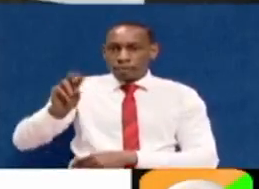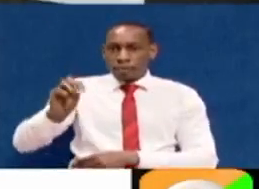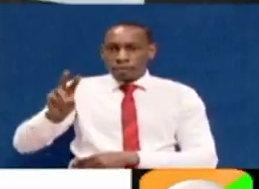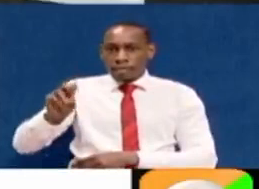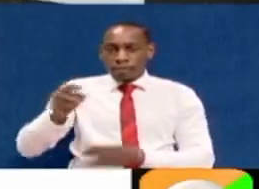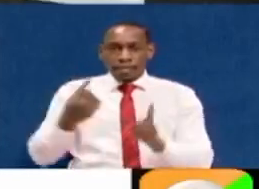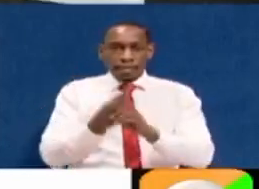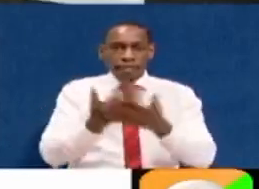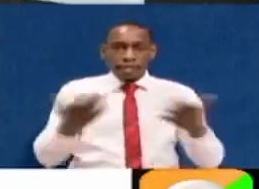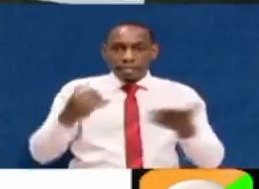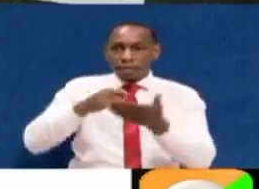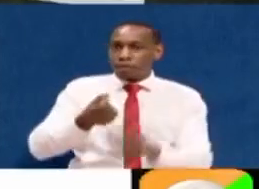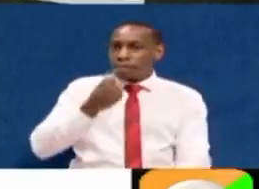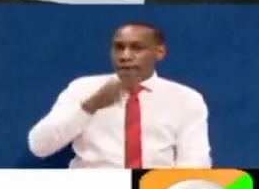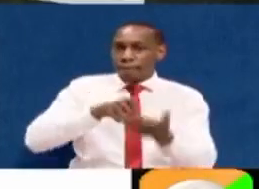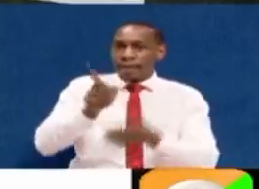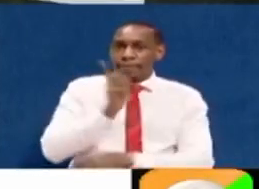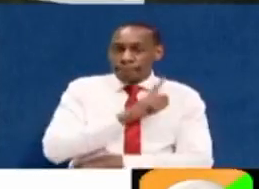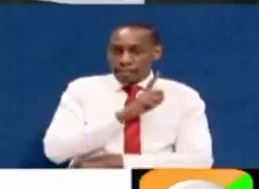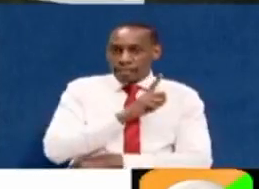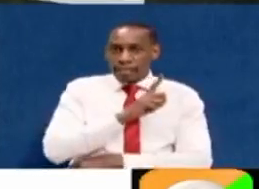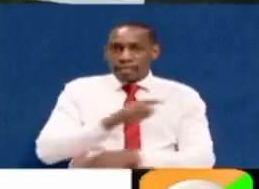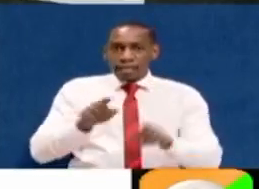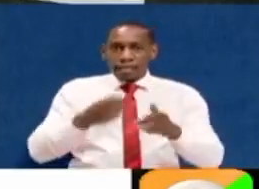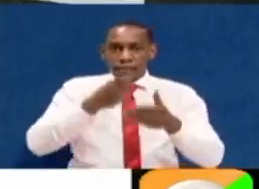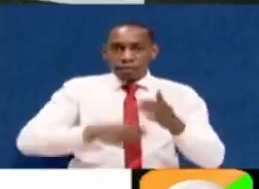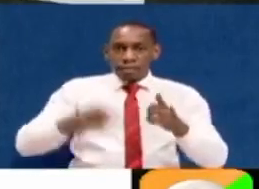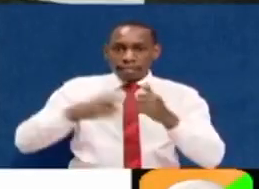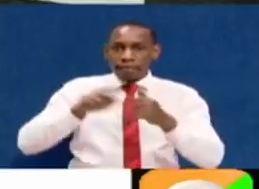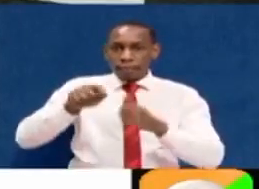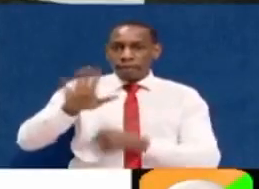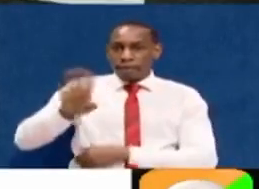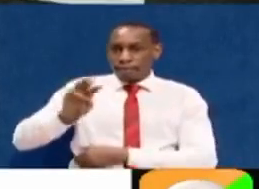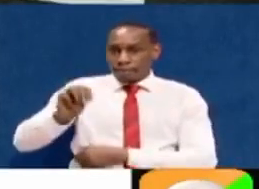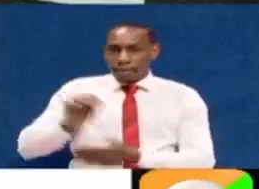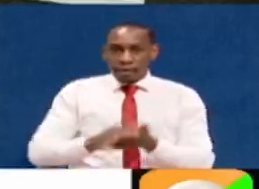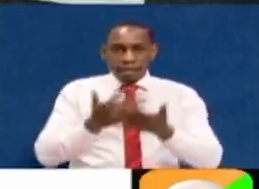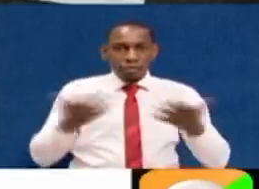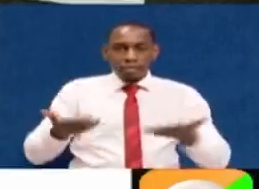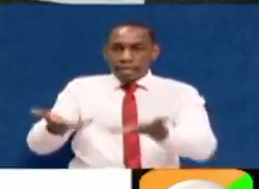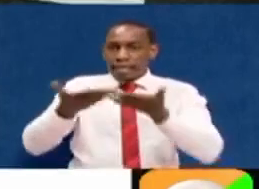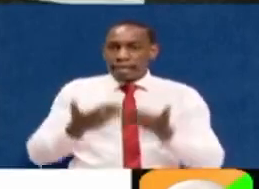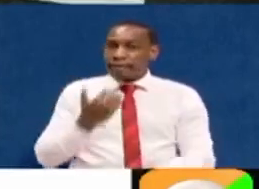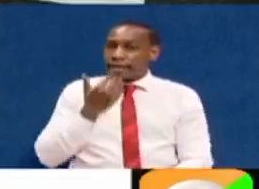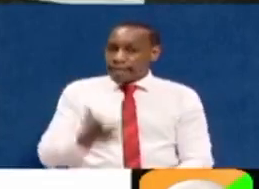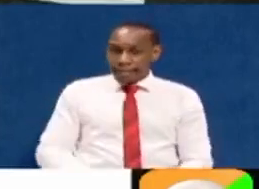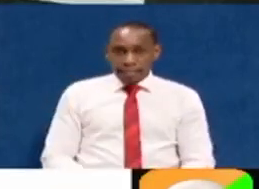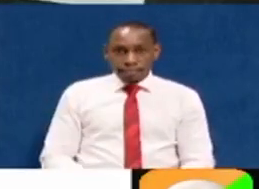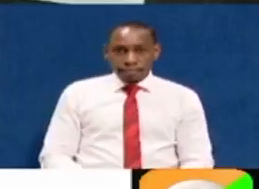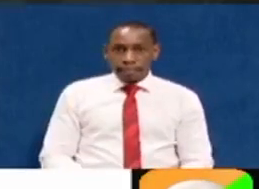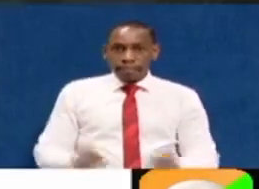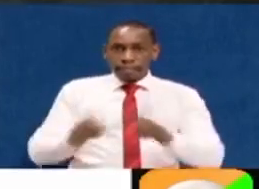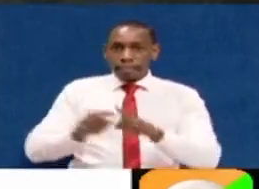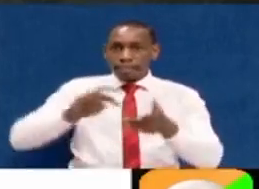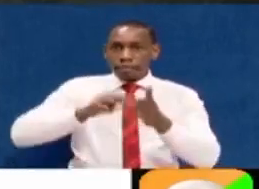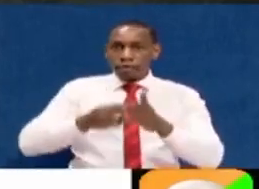commodities, including contraceptives, were procured and paid for at 7.5 million shillings. The goods were never delivered. In one contract